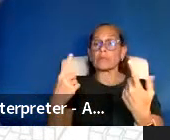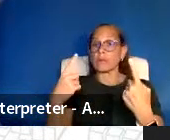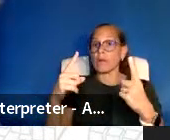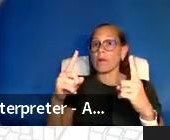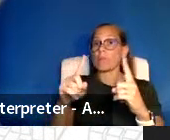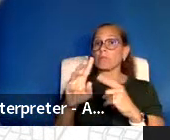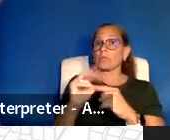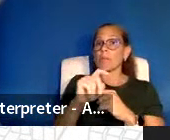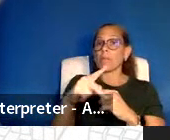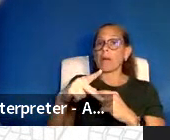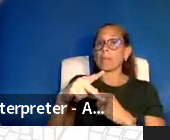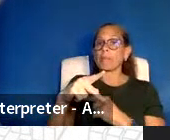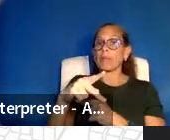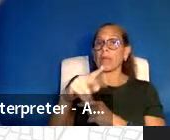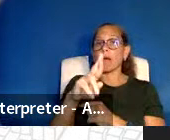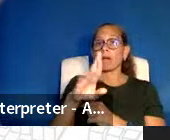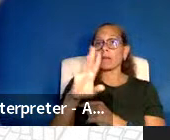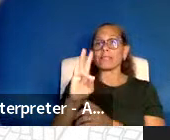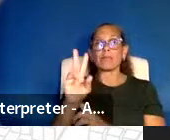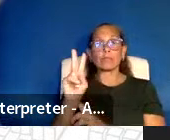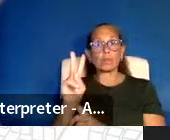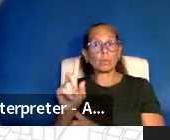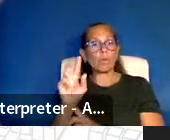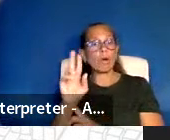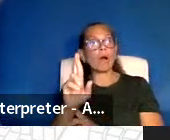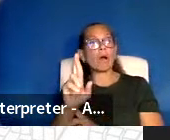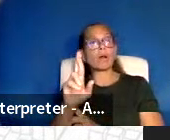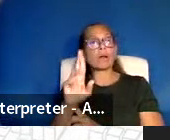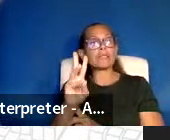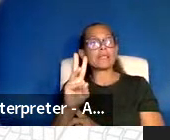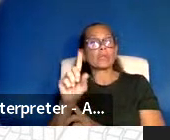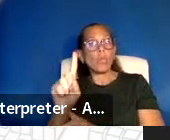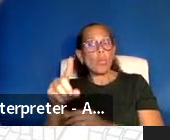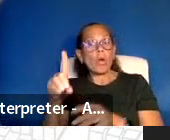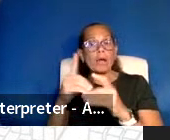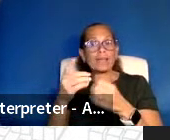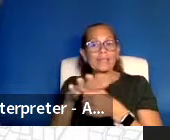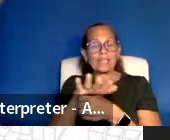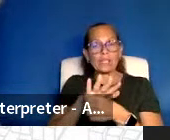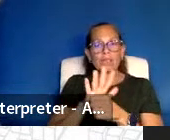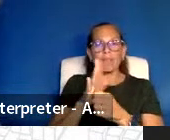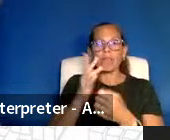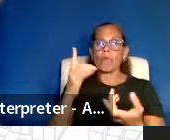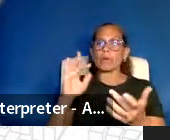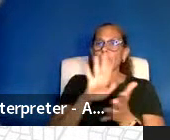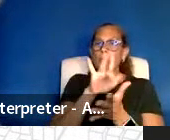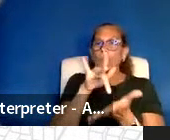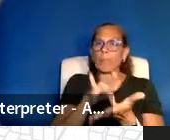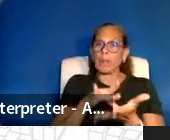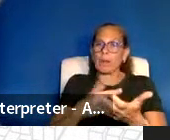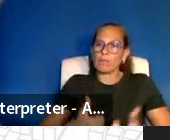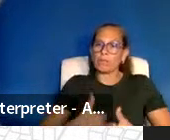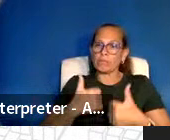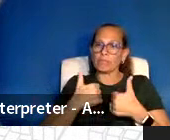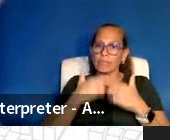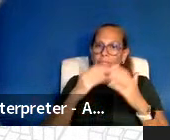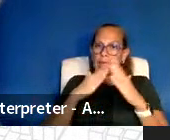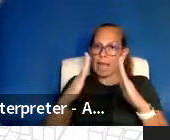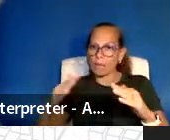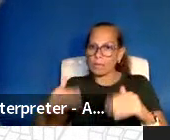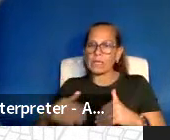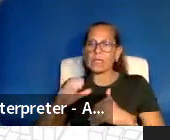mapping R7-2 and R61 district, both medium density residential district, as well as a C24